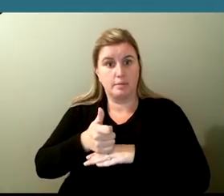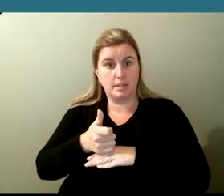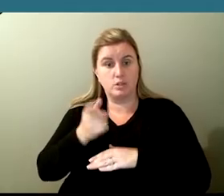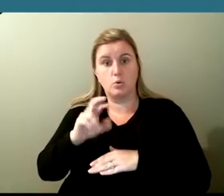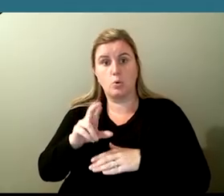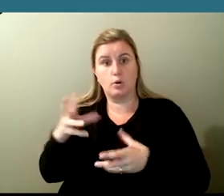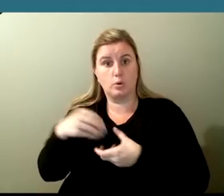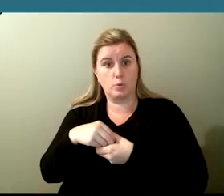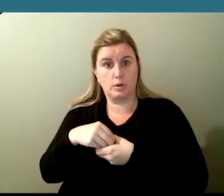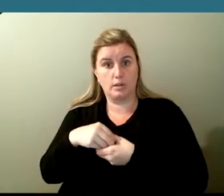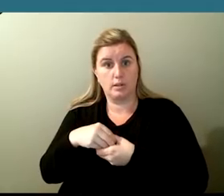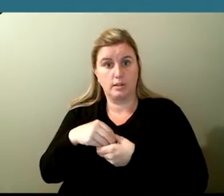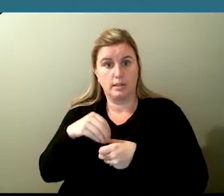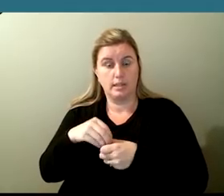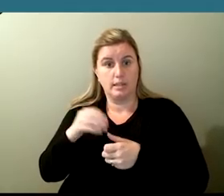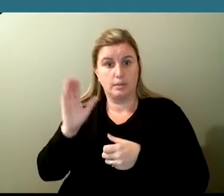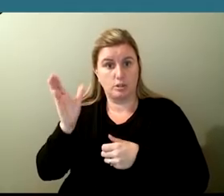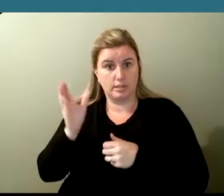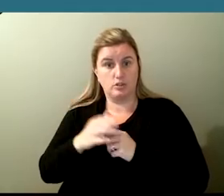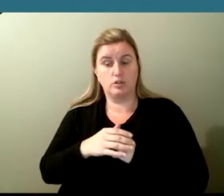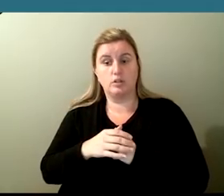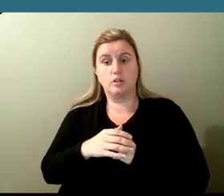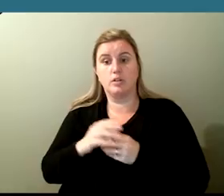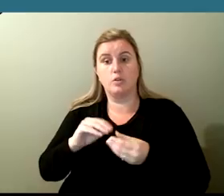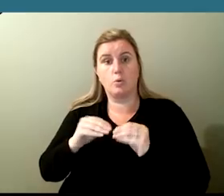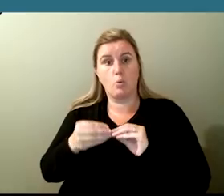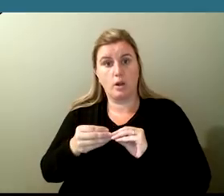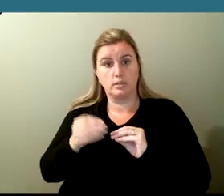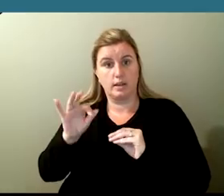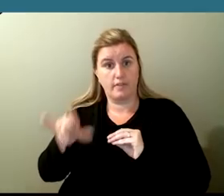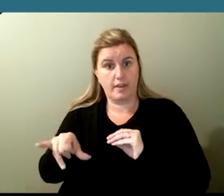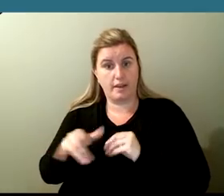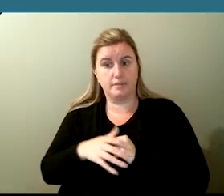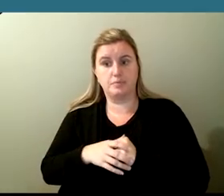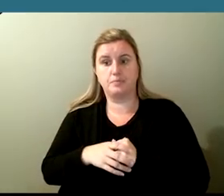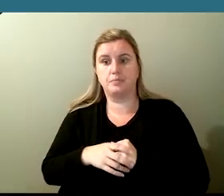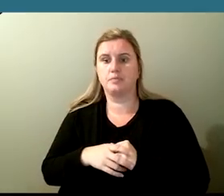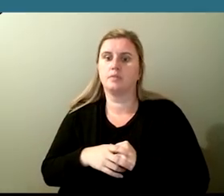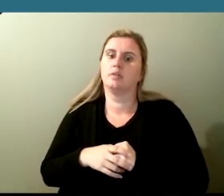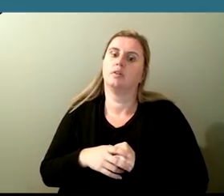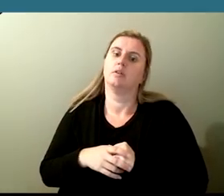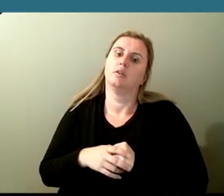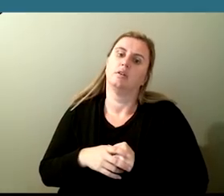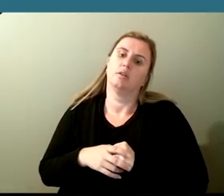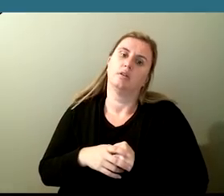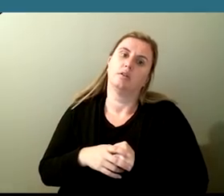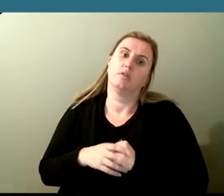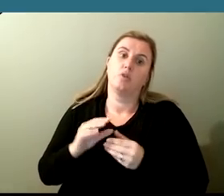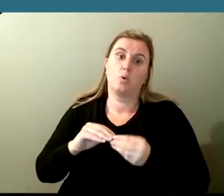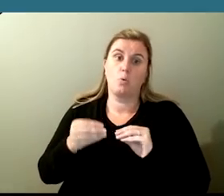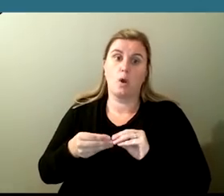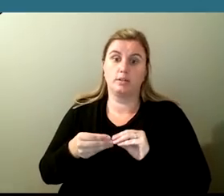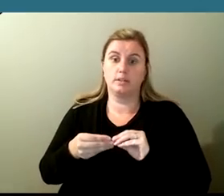or included in implementation, the quantity of those, of the quantity of